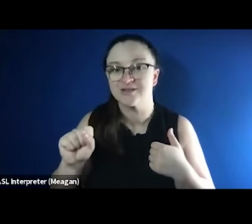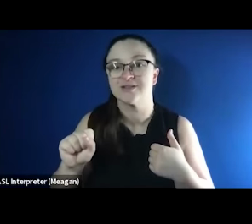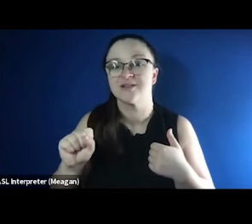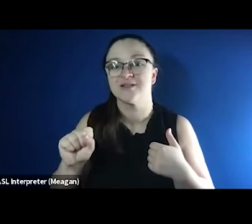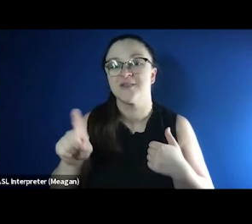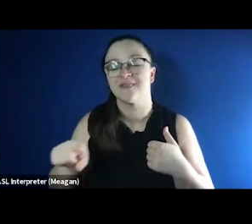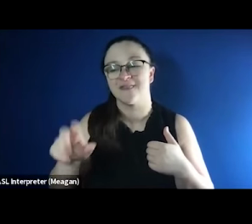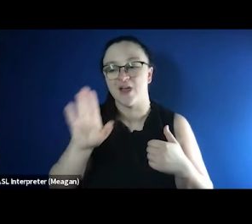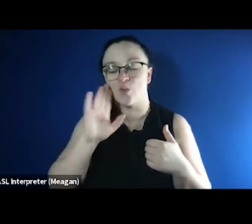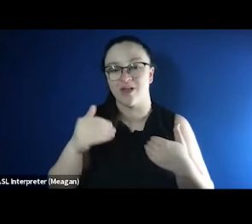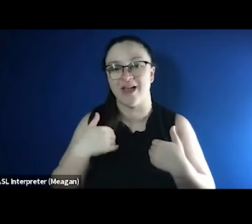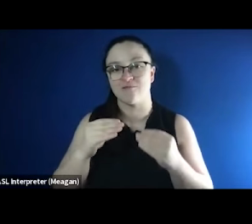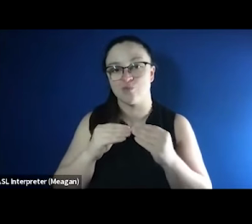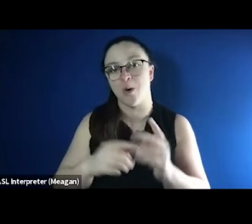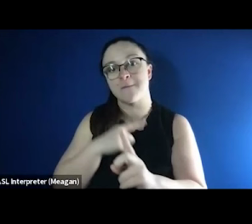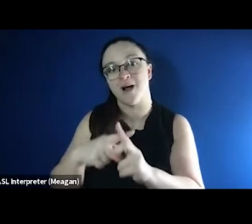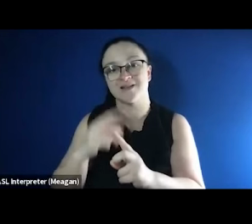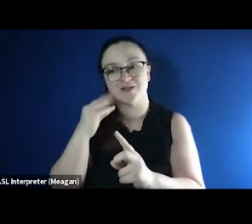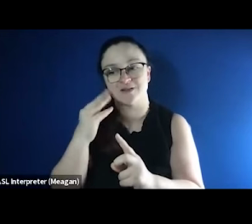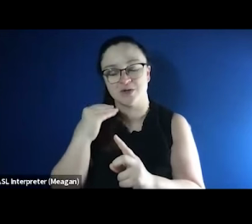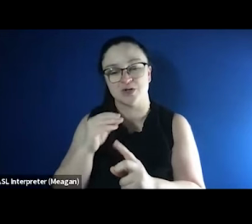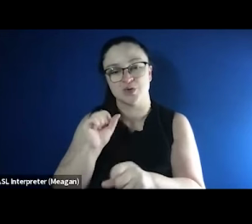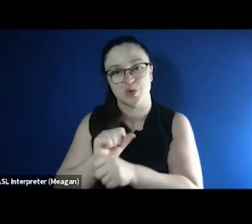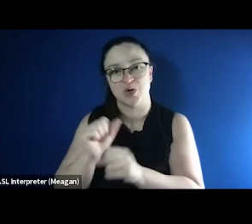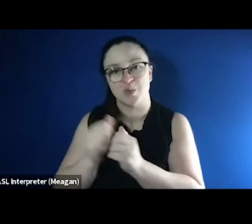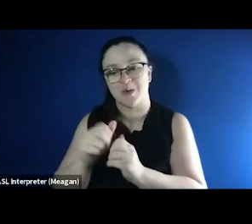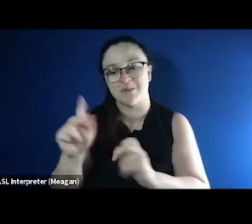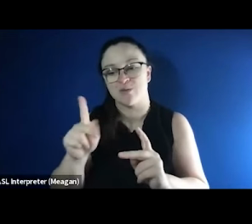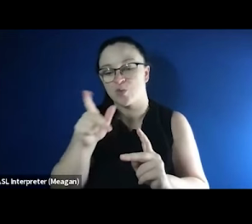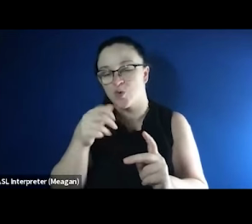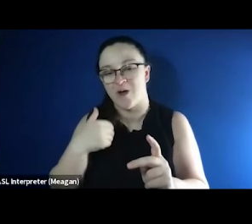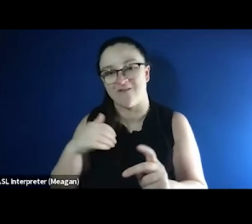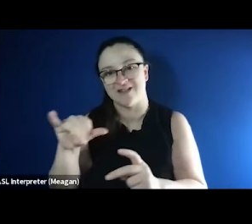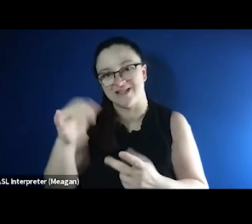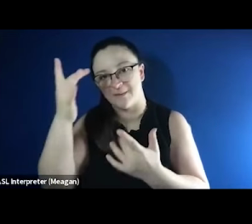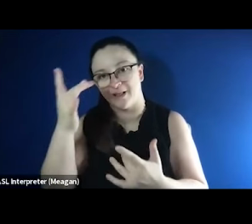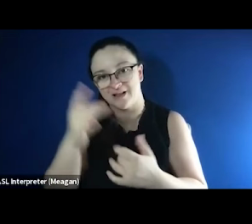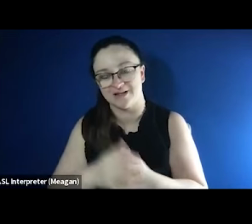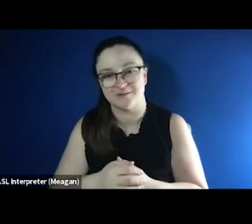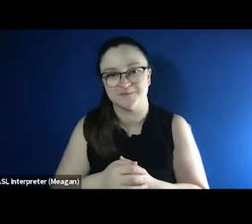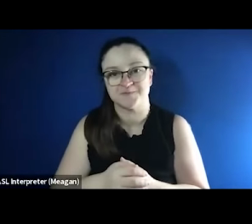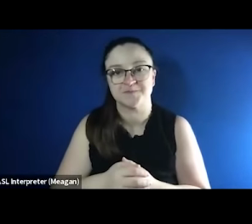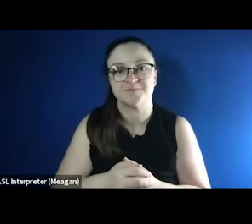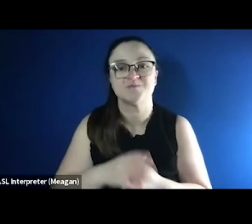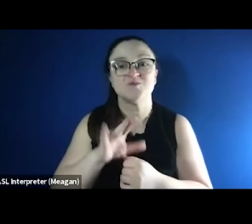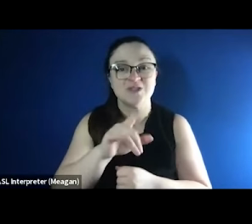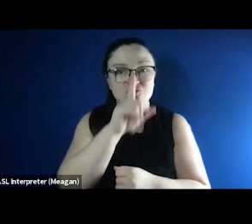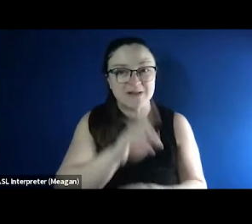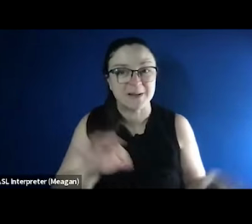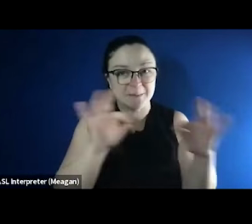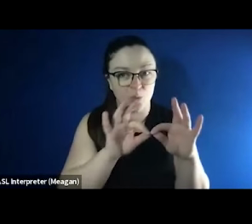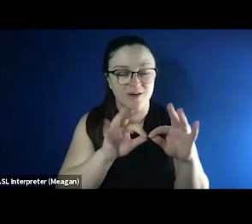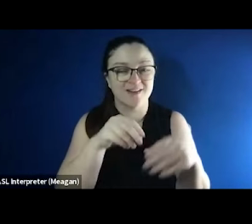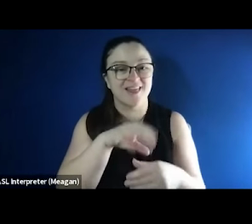positive experiences working with folks with dementia and cognitive impairment. So this becomes really important. In that particular study,